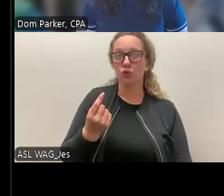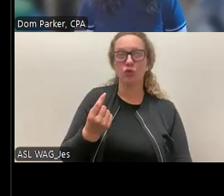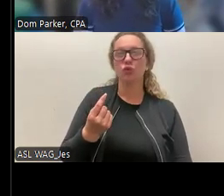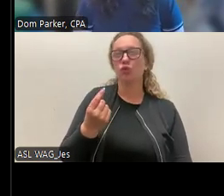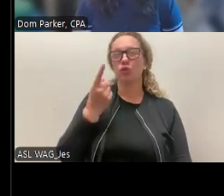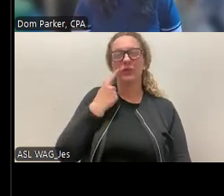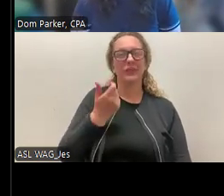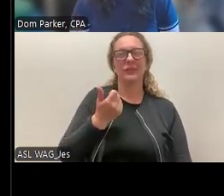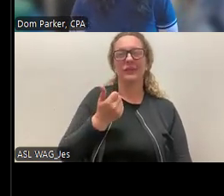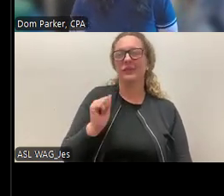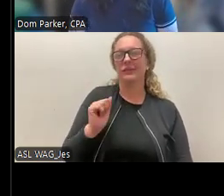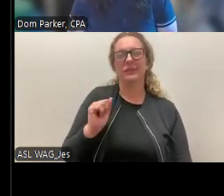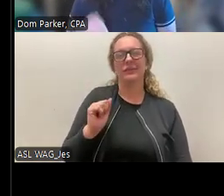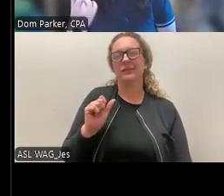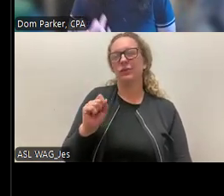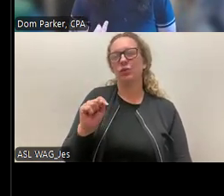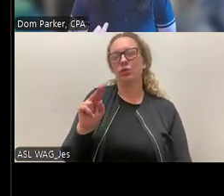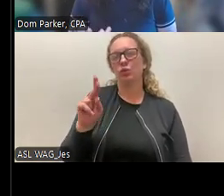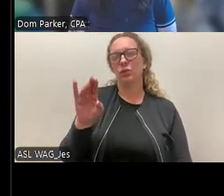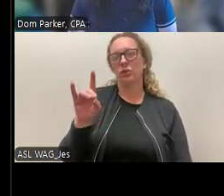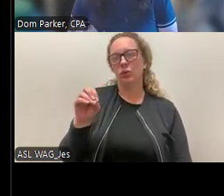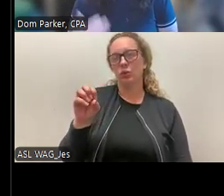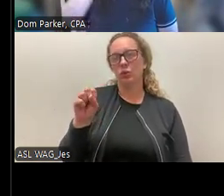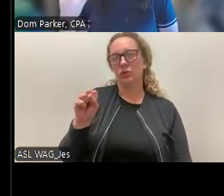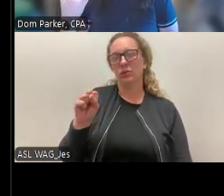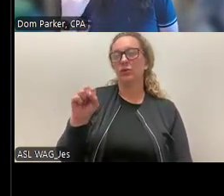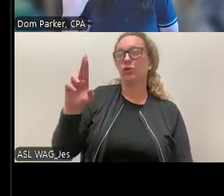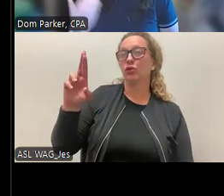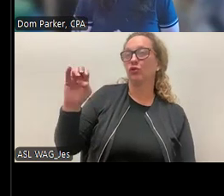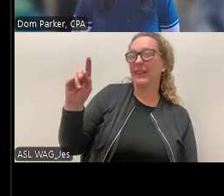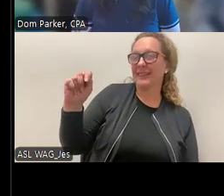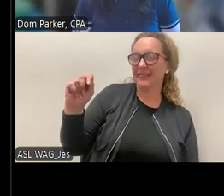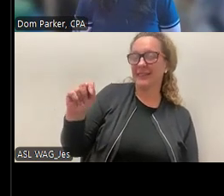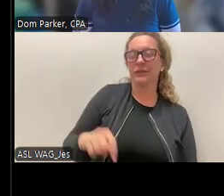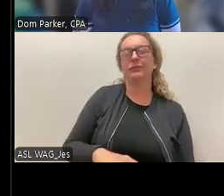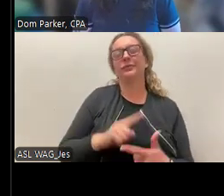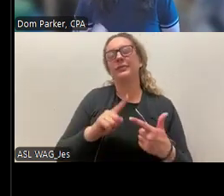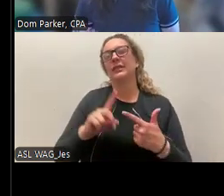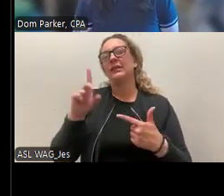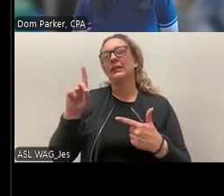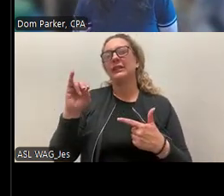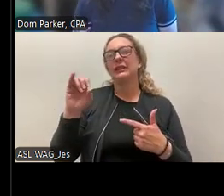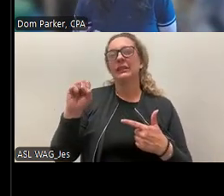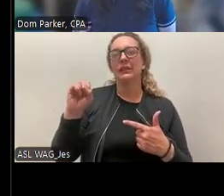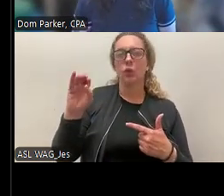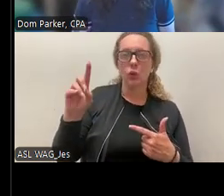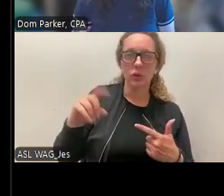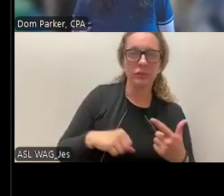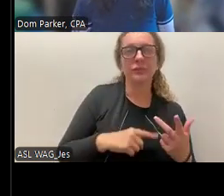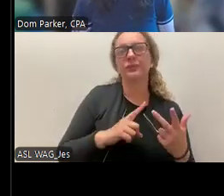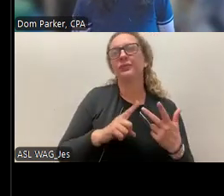is to reach out to, Reddit forums, reach out to Discord's servers, and reach out to